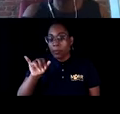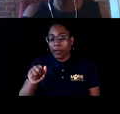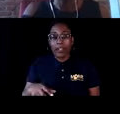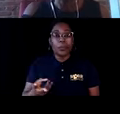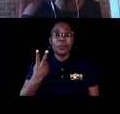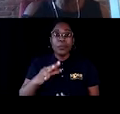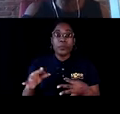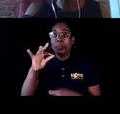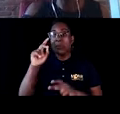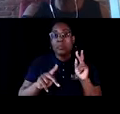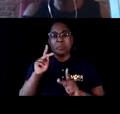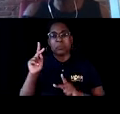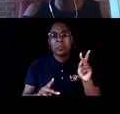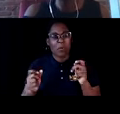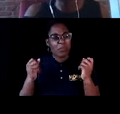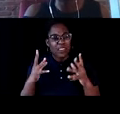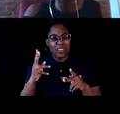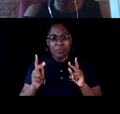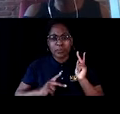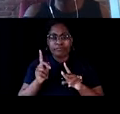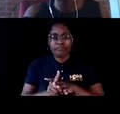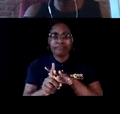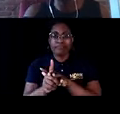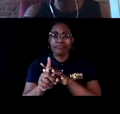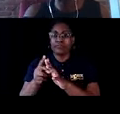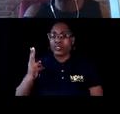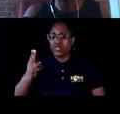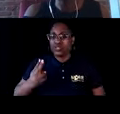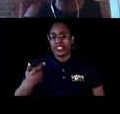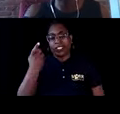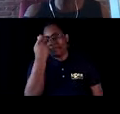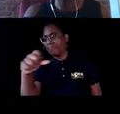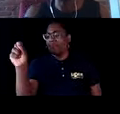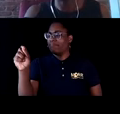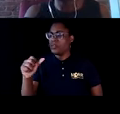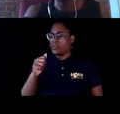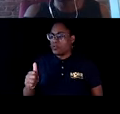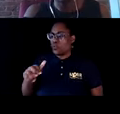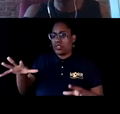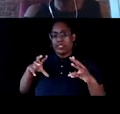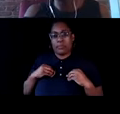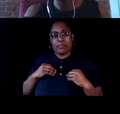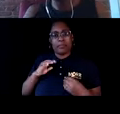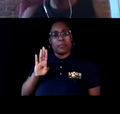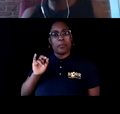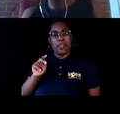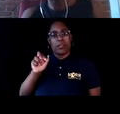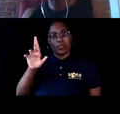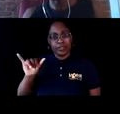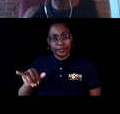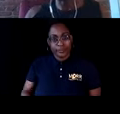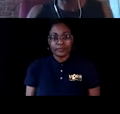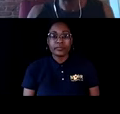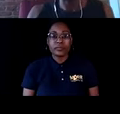activists, right? And so I want to tell a few stories. All of these are from the African diaspora as well. From some of